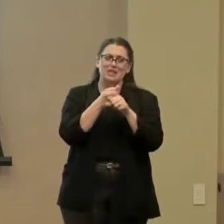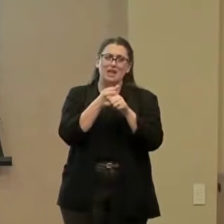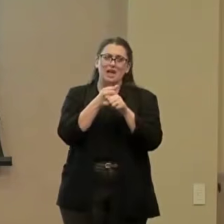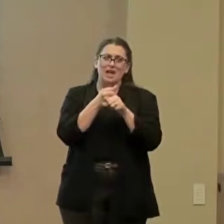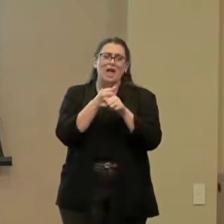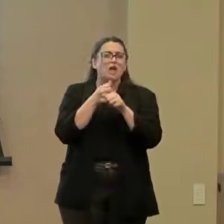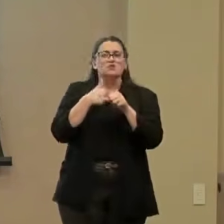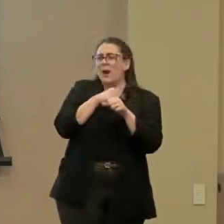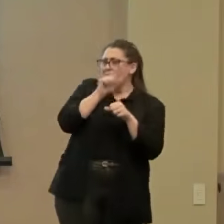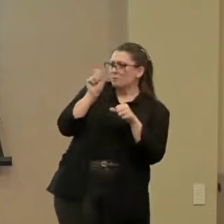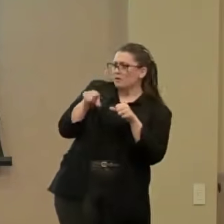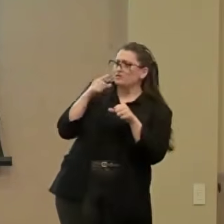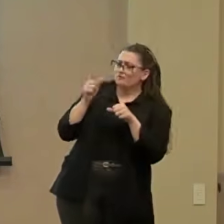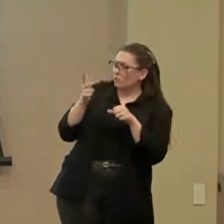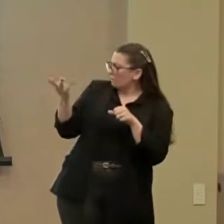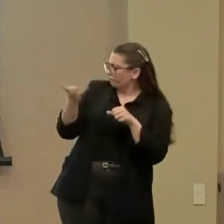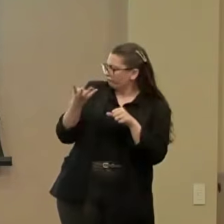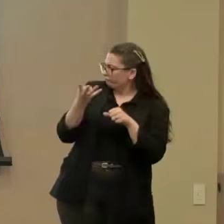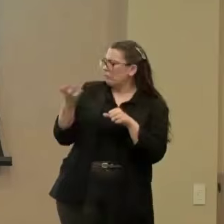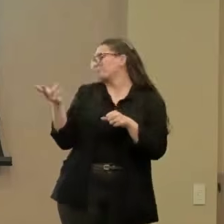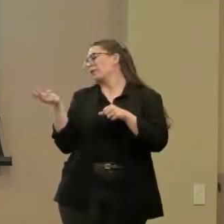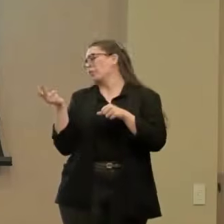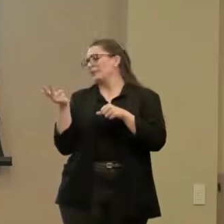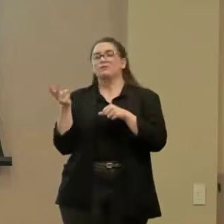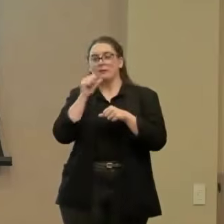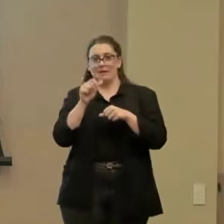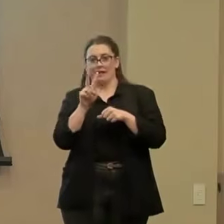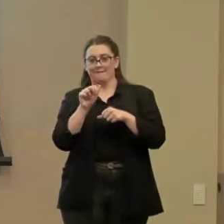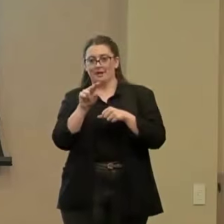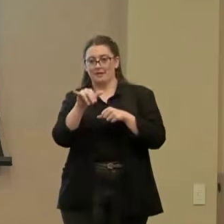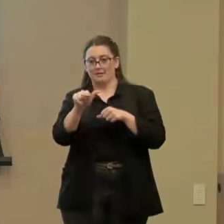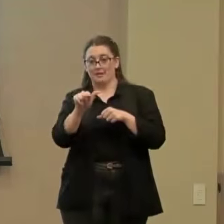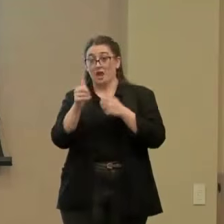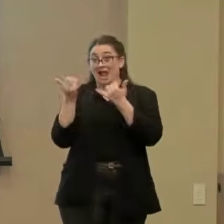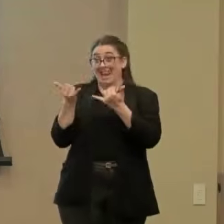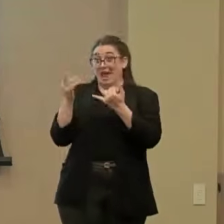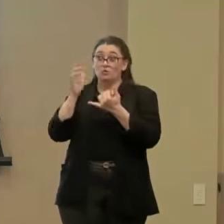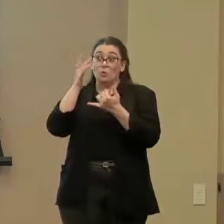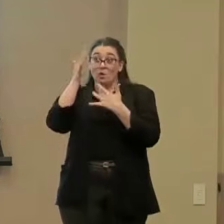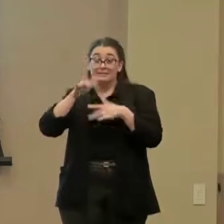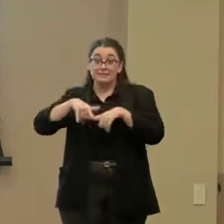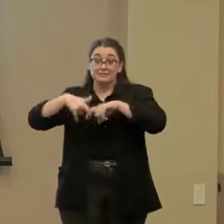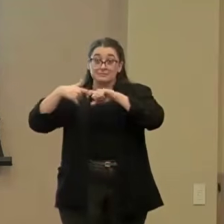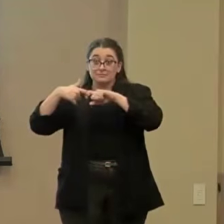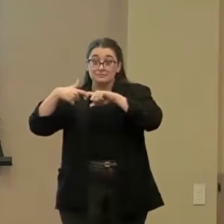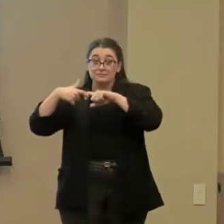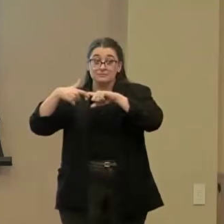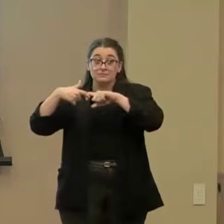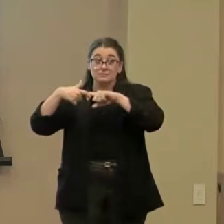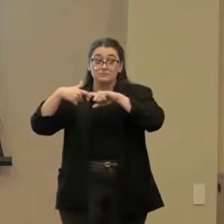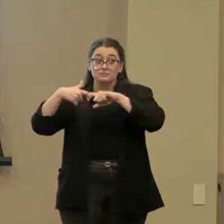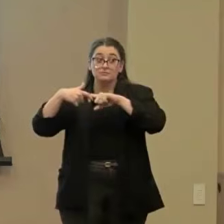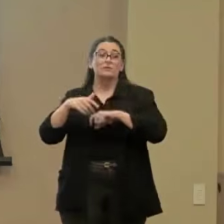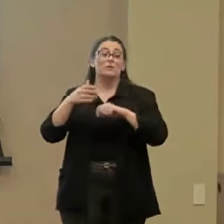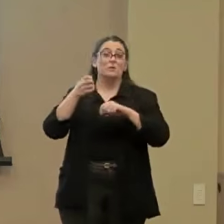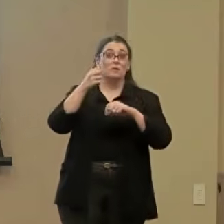I got question for all 3, 4, and the rest. You still in remission, or you still acting in your lupus?